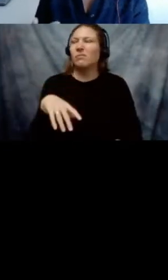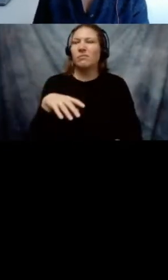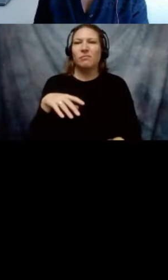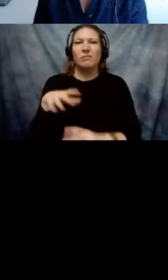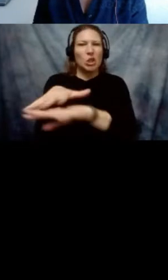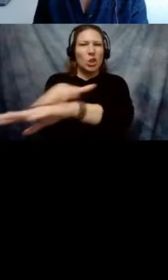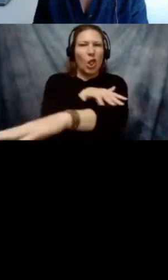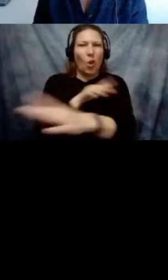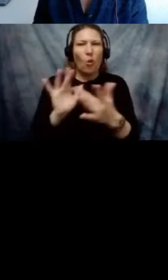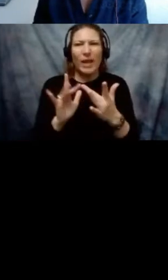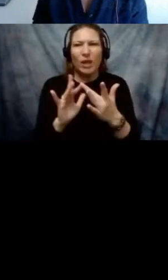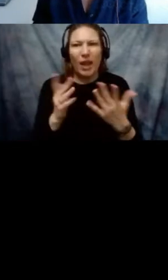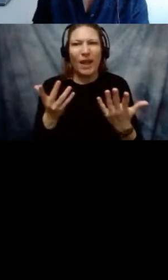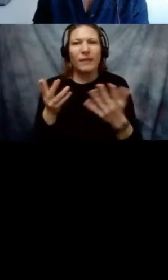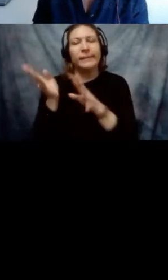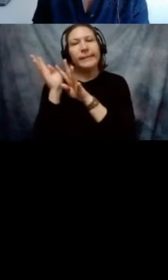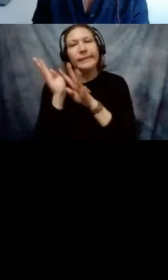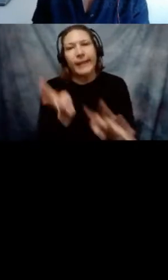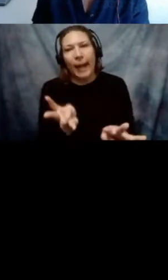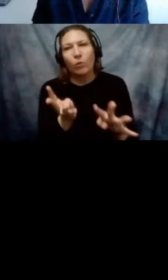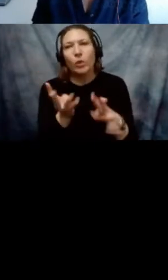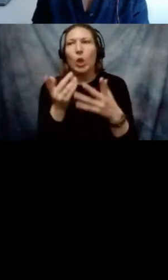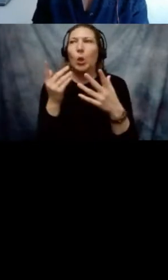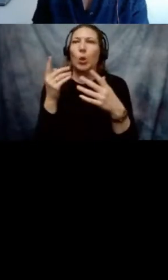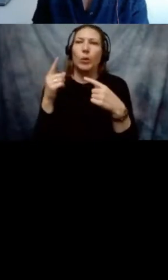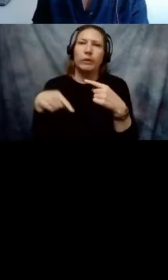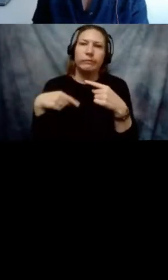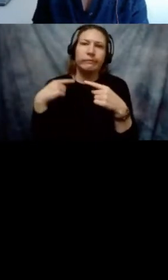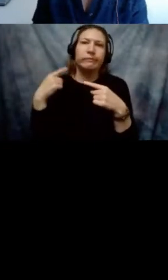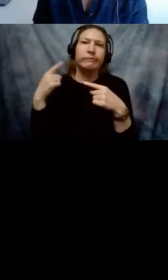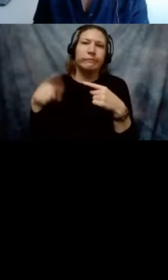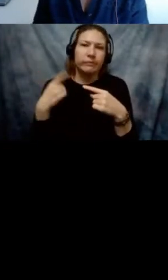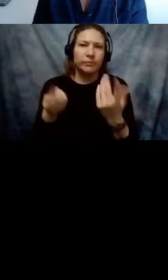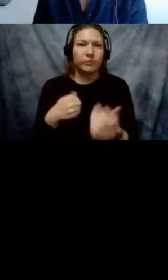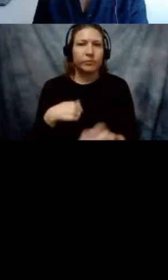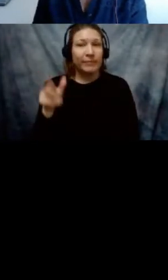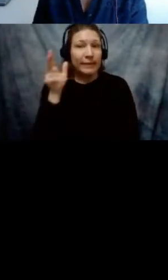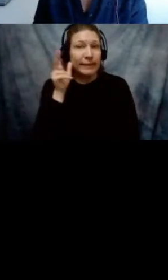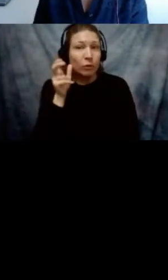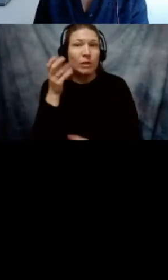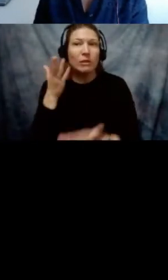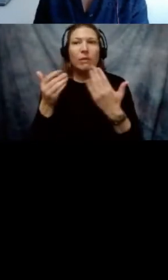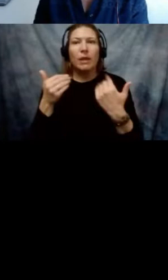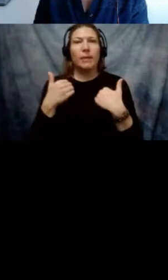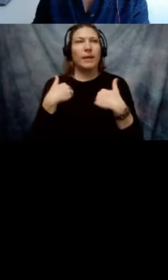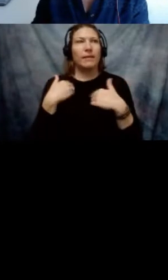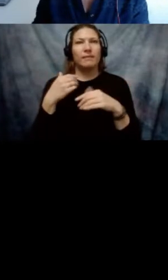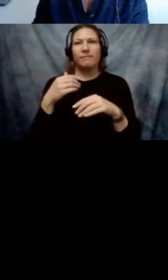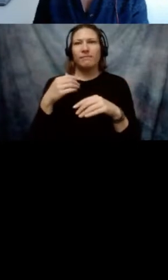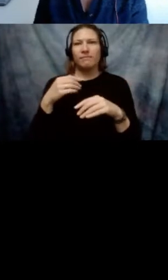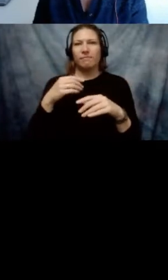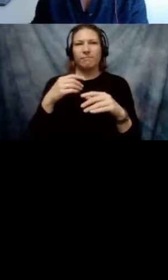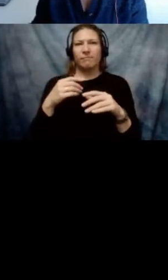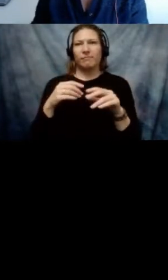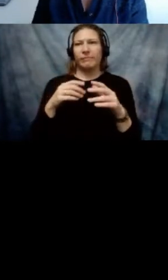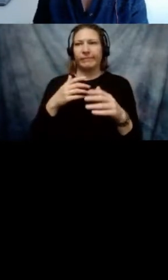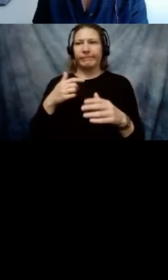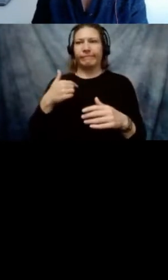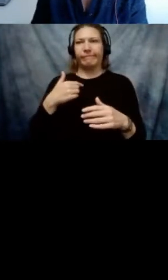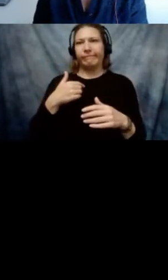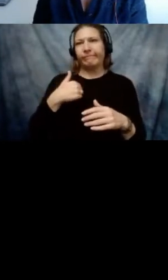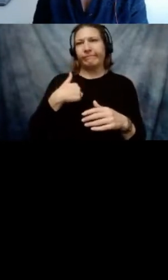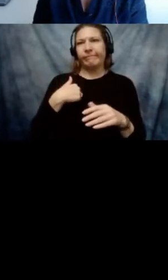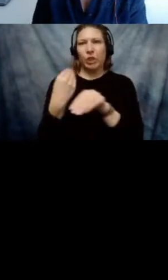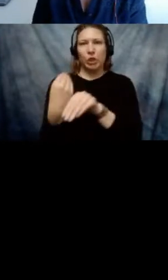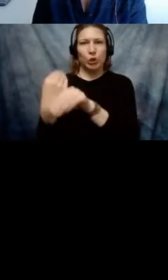download images. For hearing impairment, we can have sharing a kitchen table with someone on a Zoom call, certainly an experience that I've